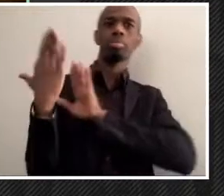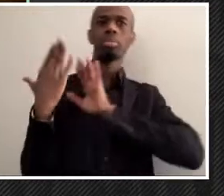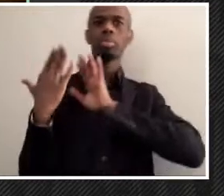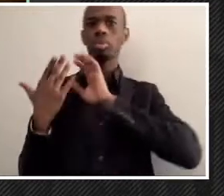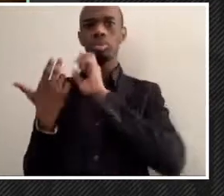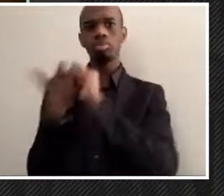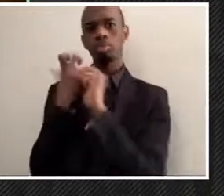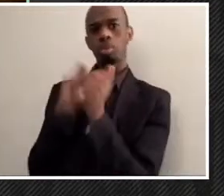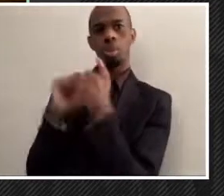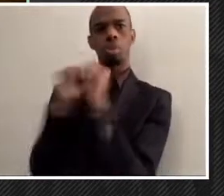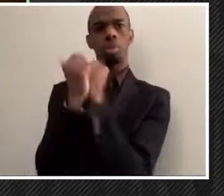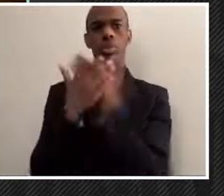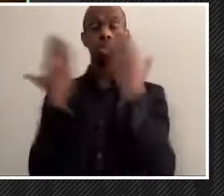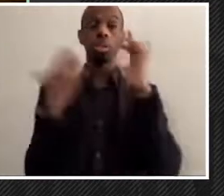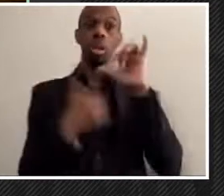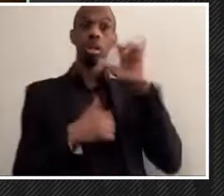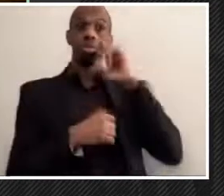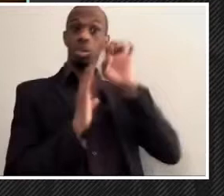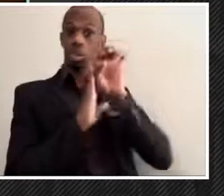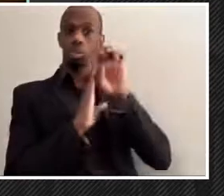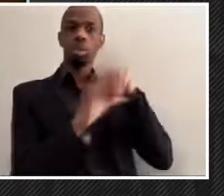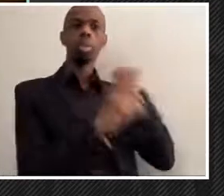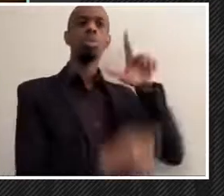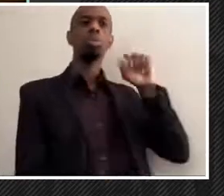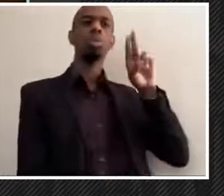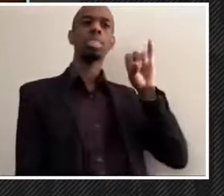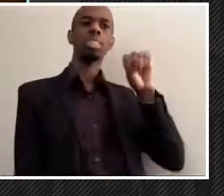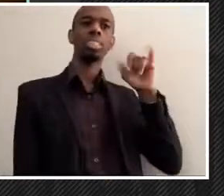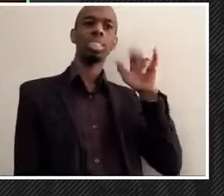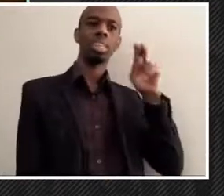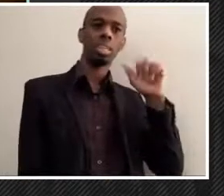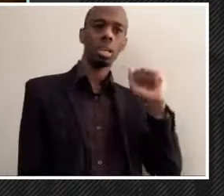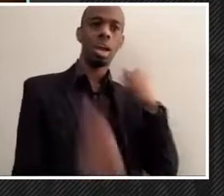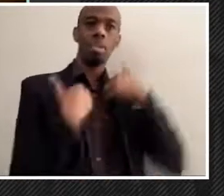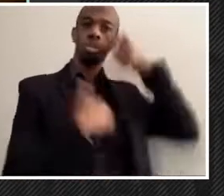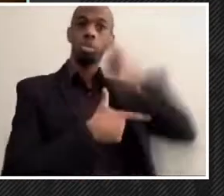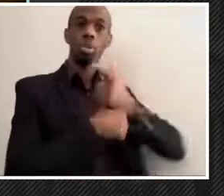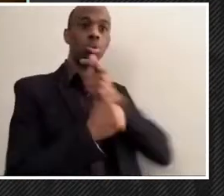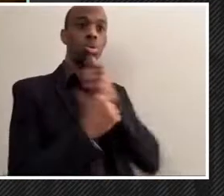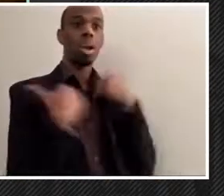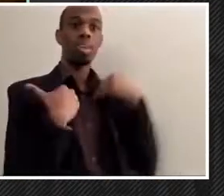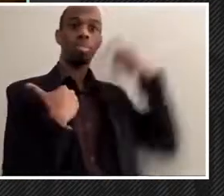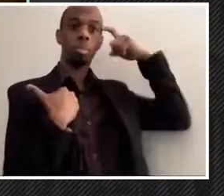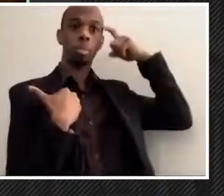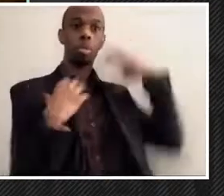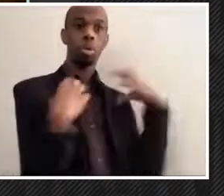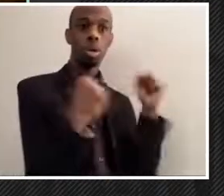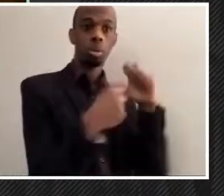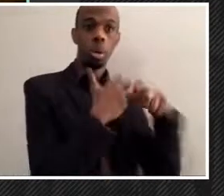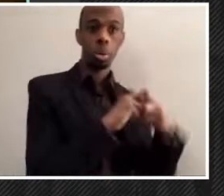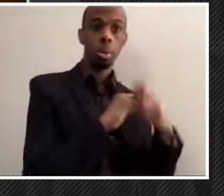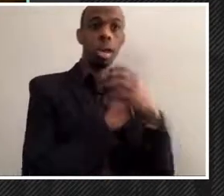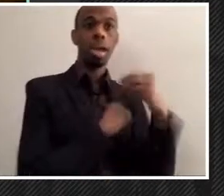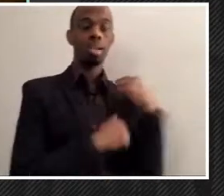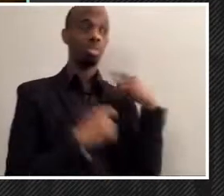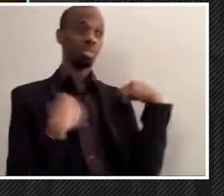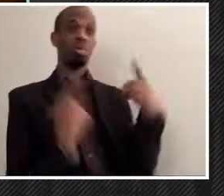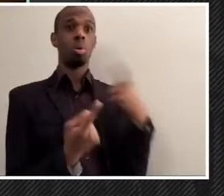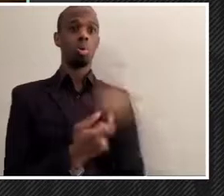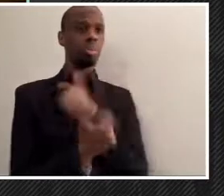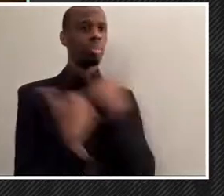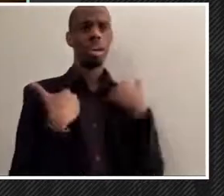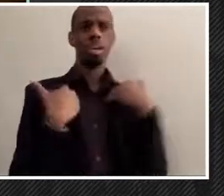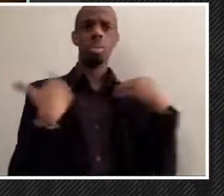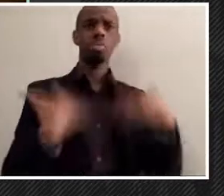for instance? You know, I have a brother who's has mental health challenges, and we've had a tremendously